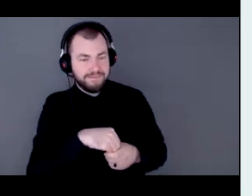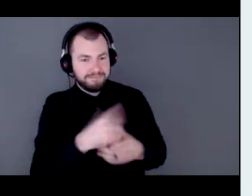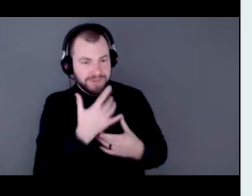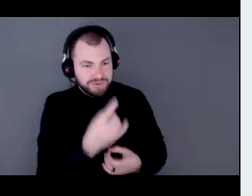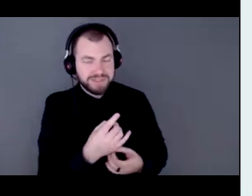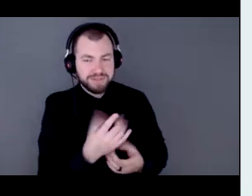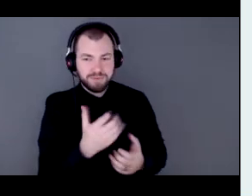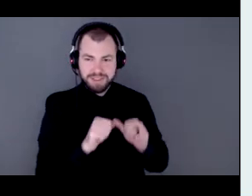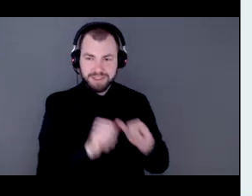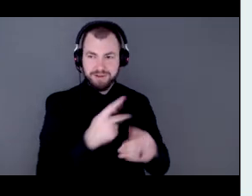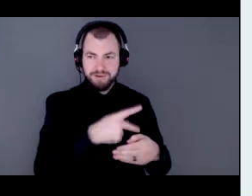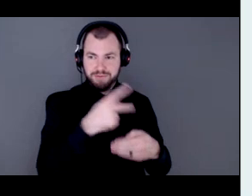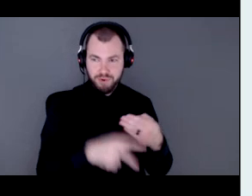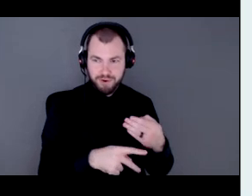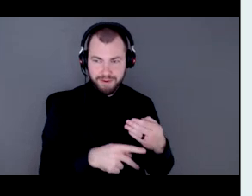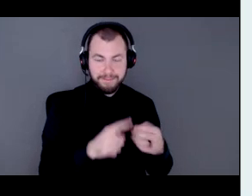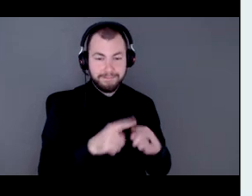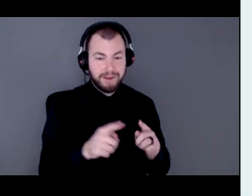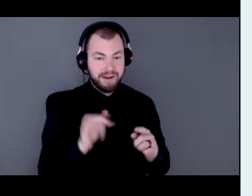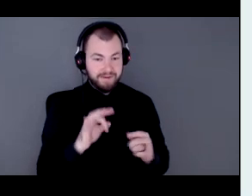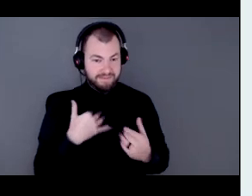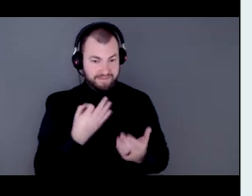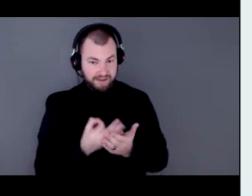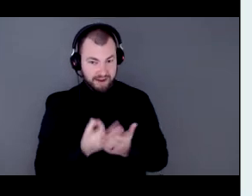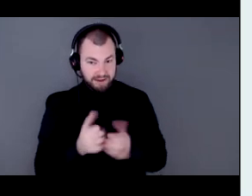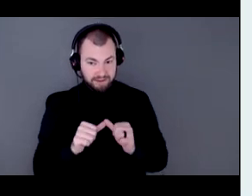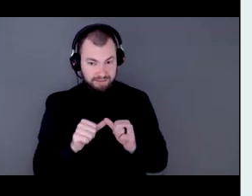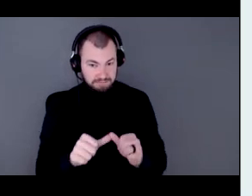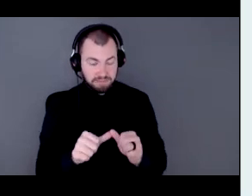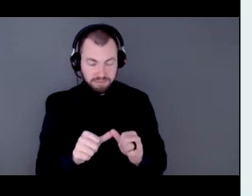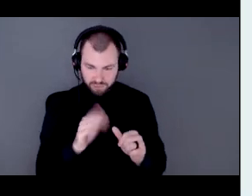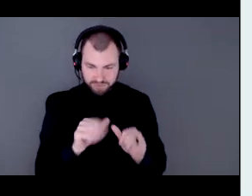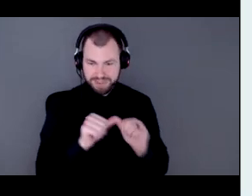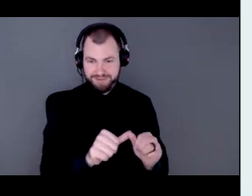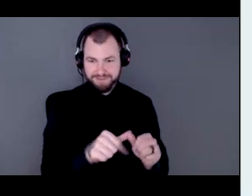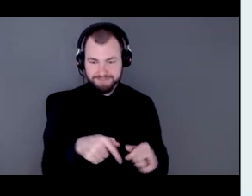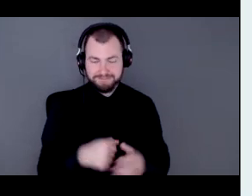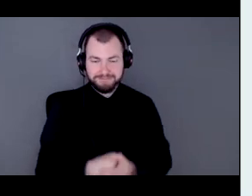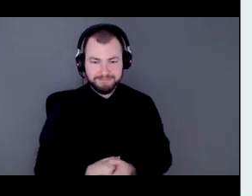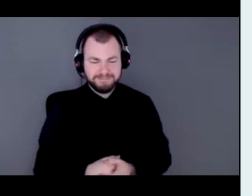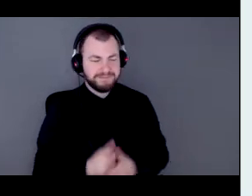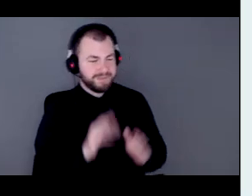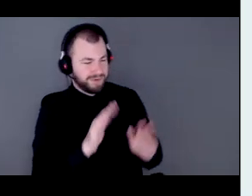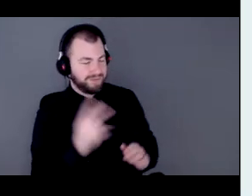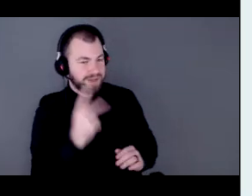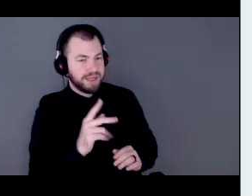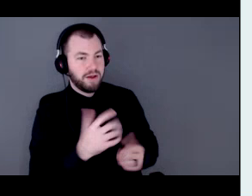funding for it, we will continue to do this. That's wonderful. I see a question from the audience.